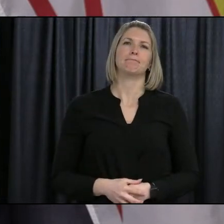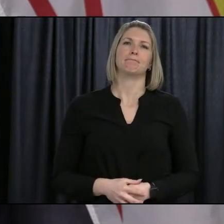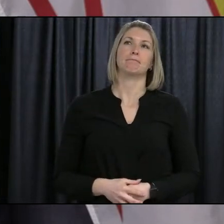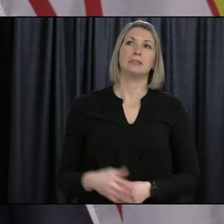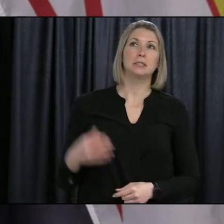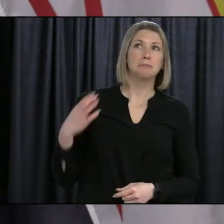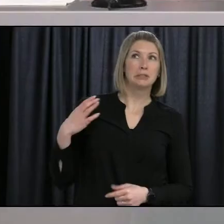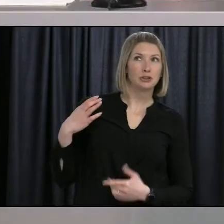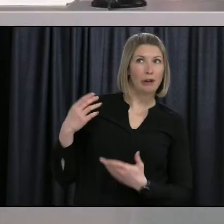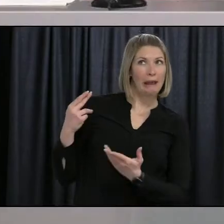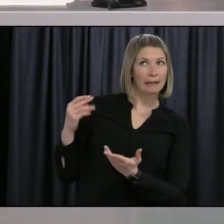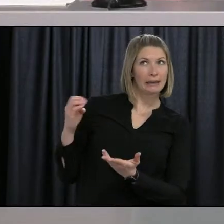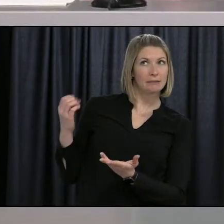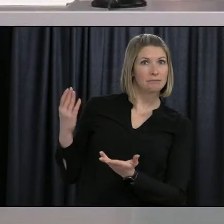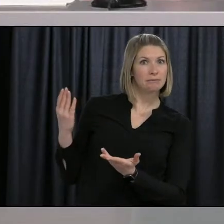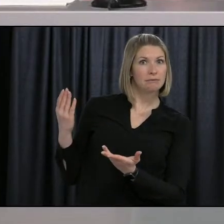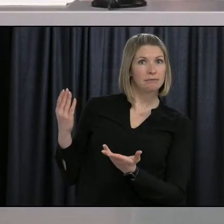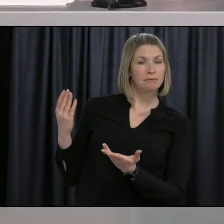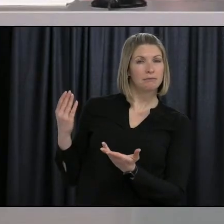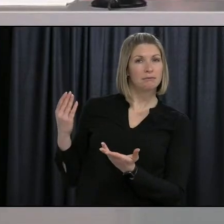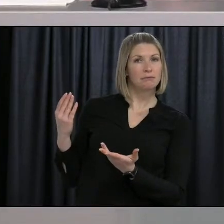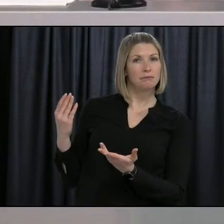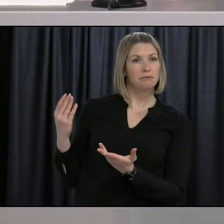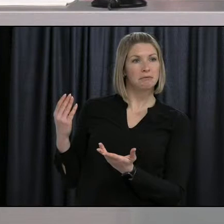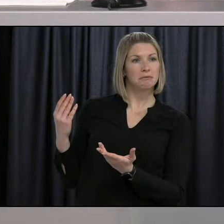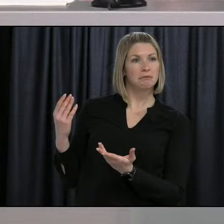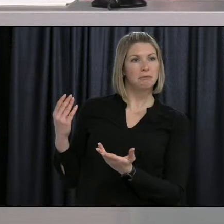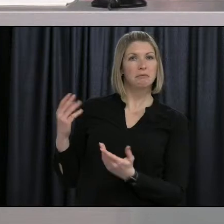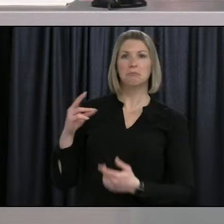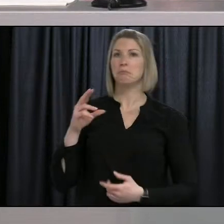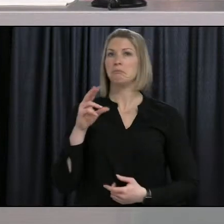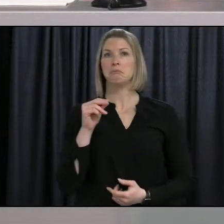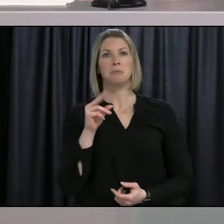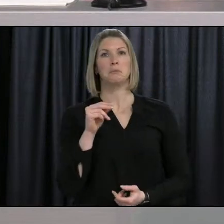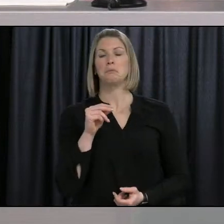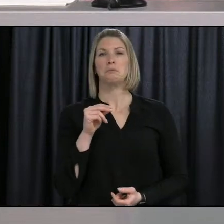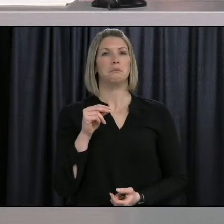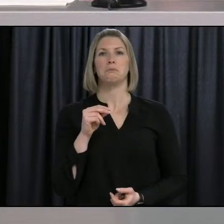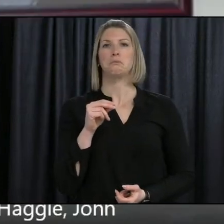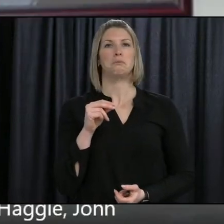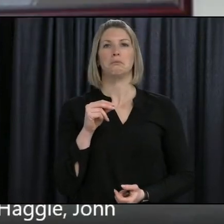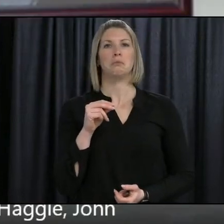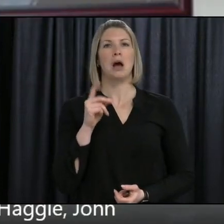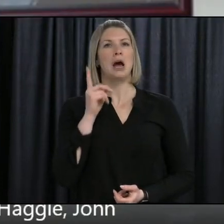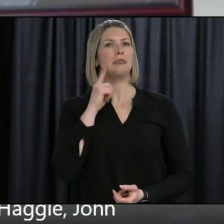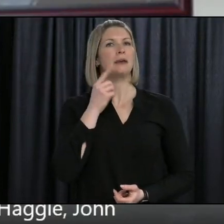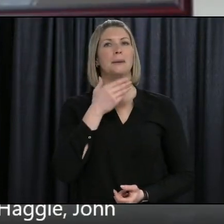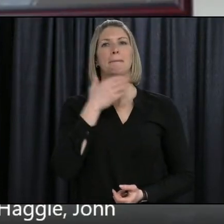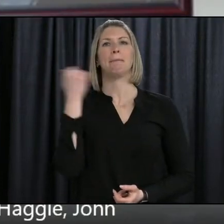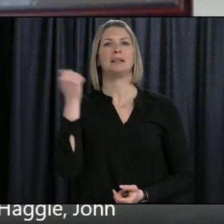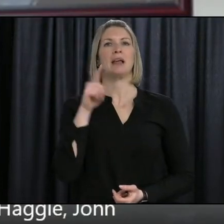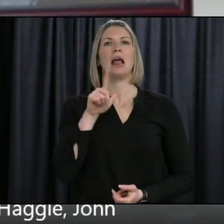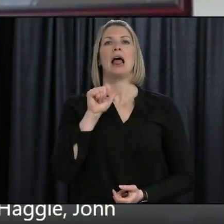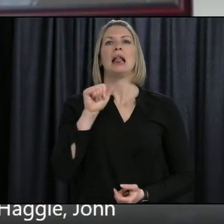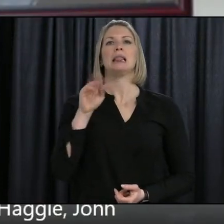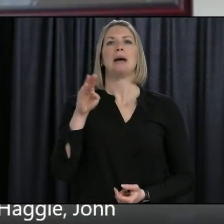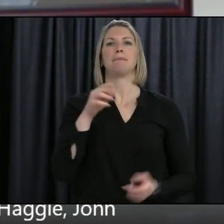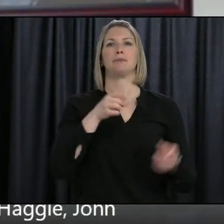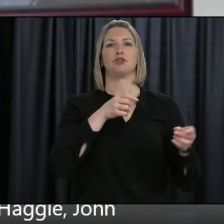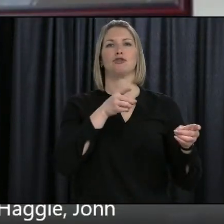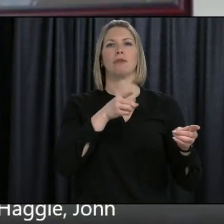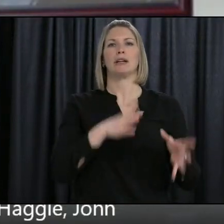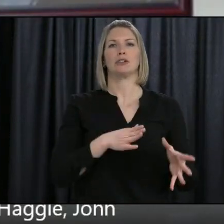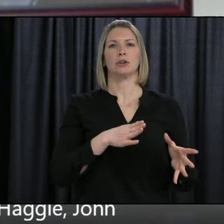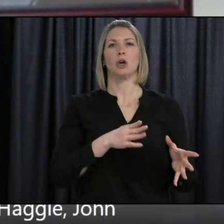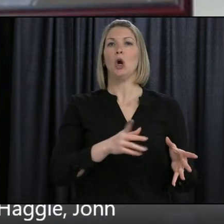Minister, do you want to weigh in on that? No, I think that's a question better addressed to the laboratory director of public health, maybe,